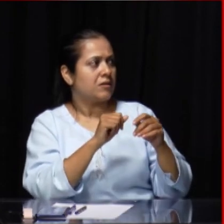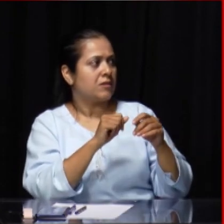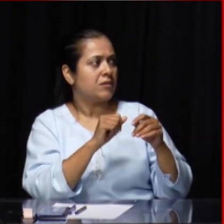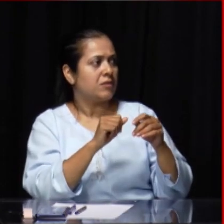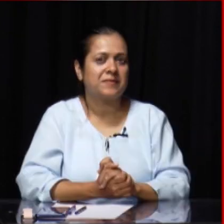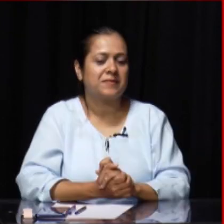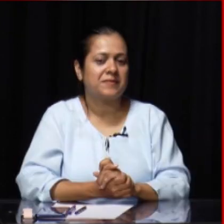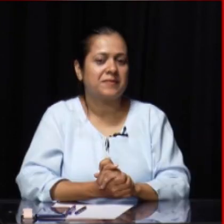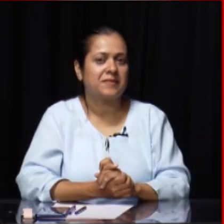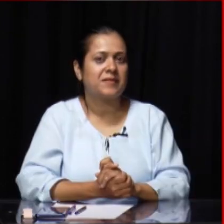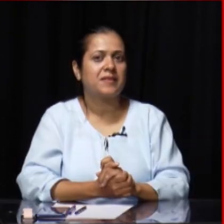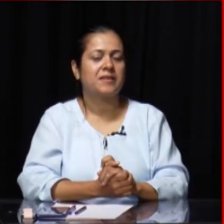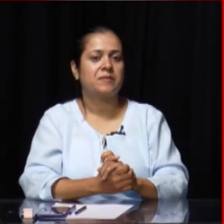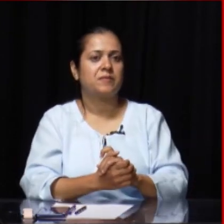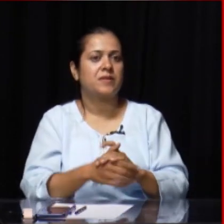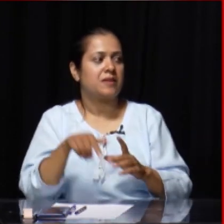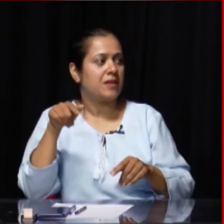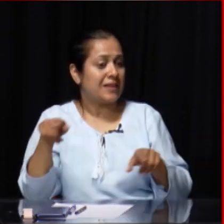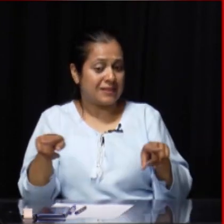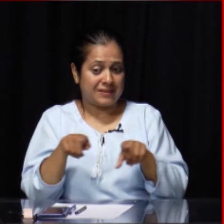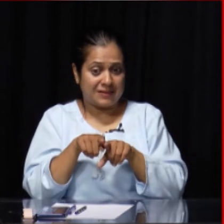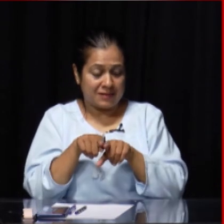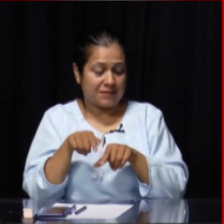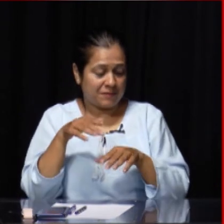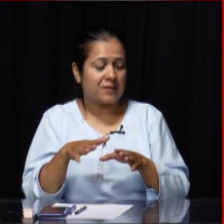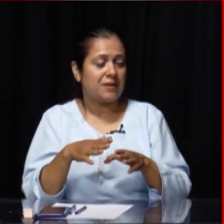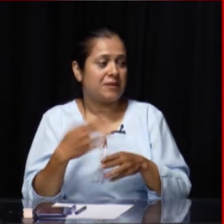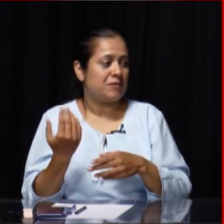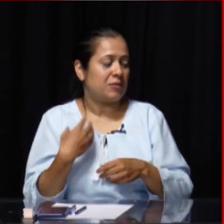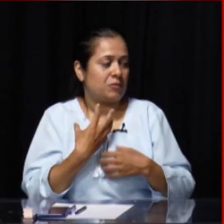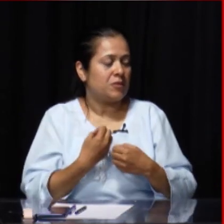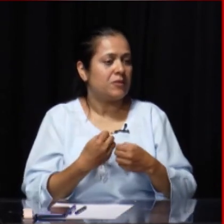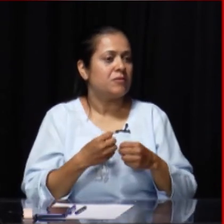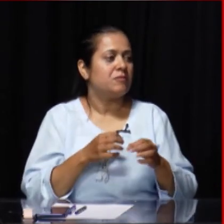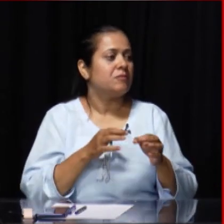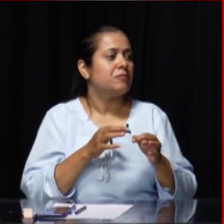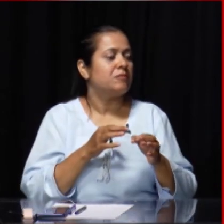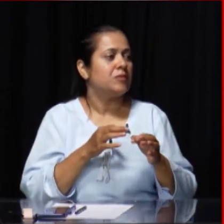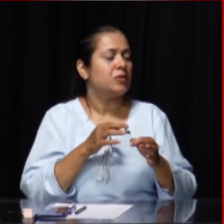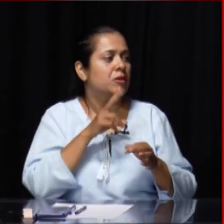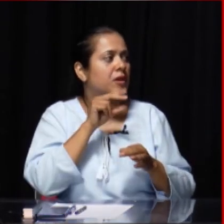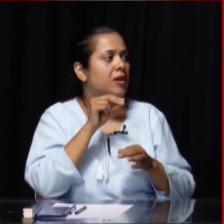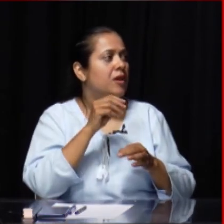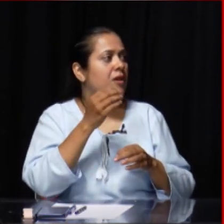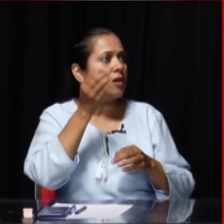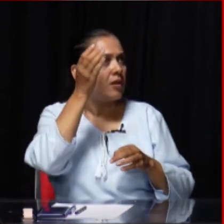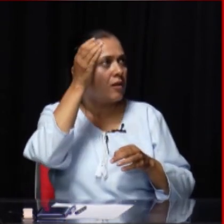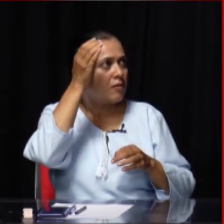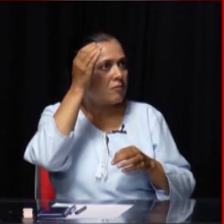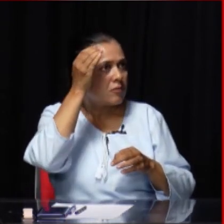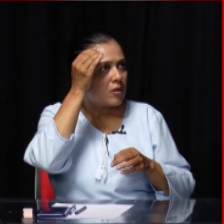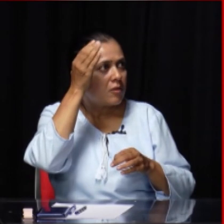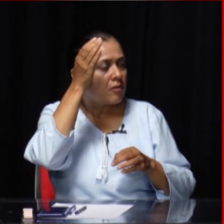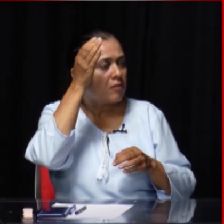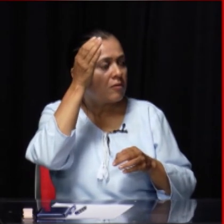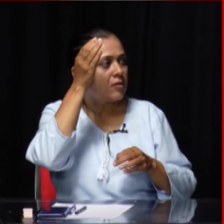would like to say, this is like exactly what I was trying to say when we were there, is communication is the key. And